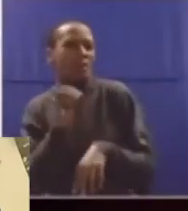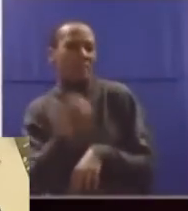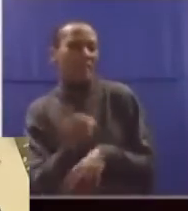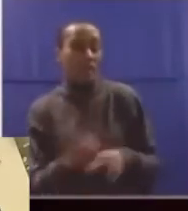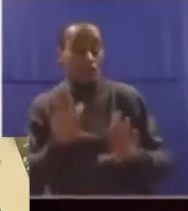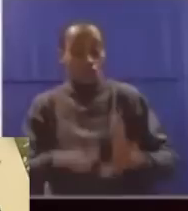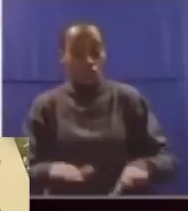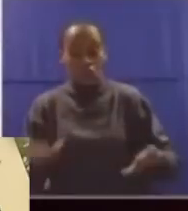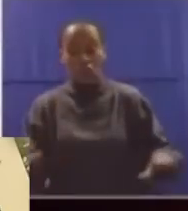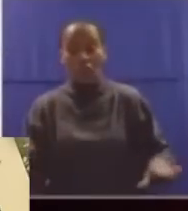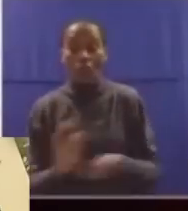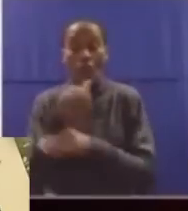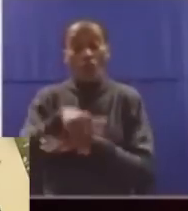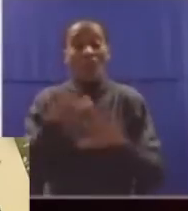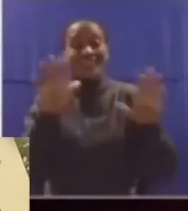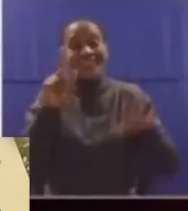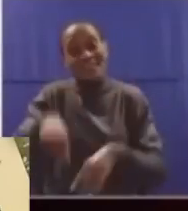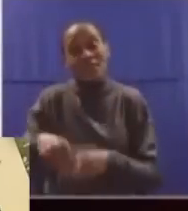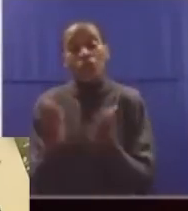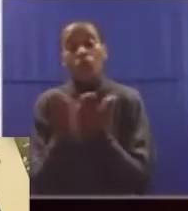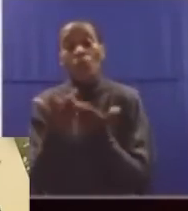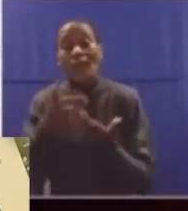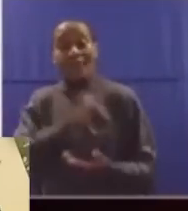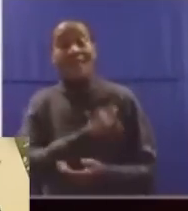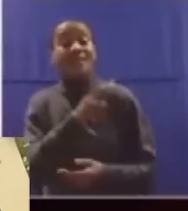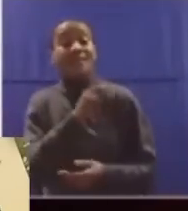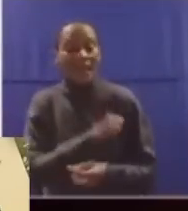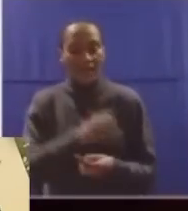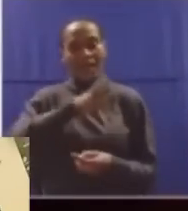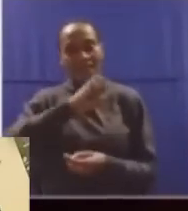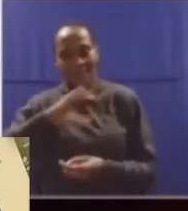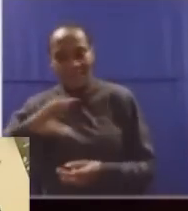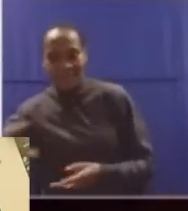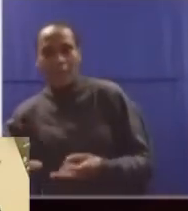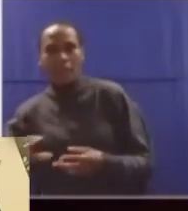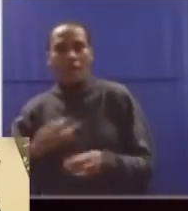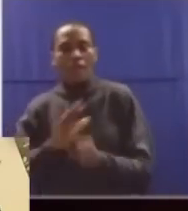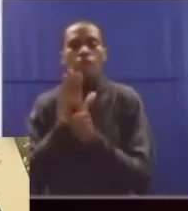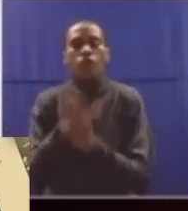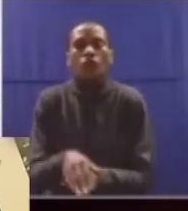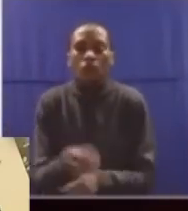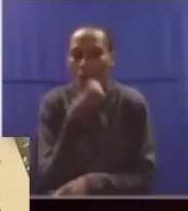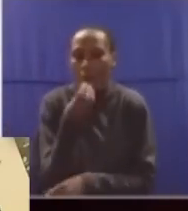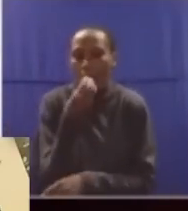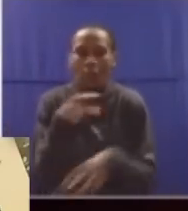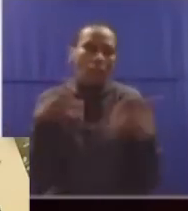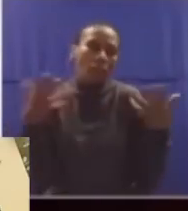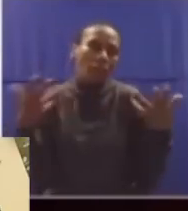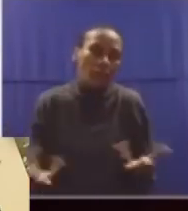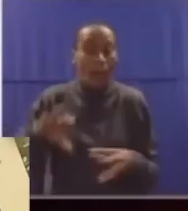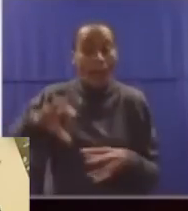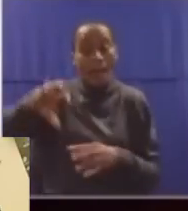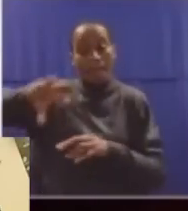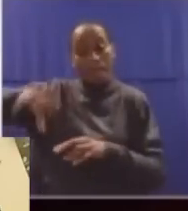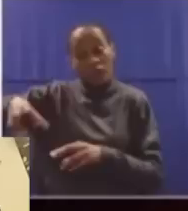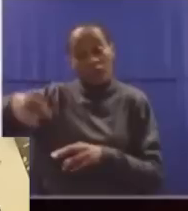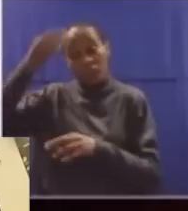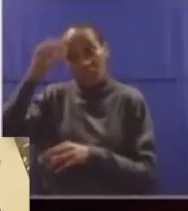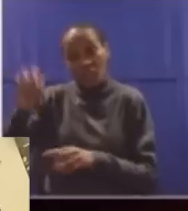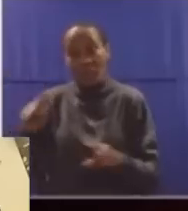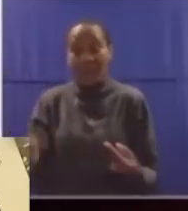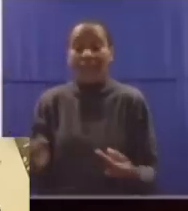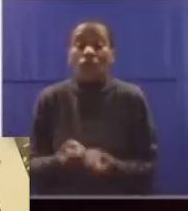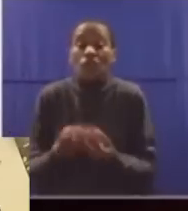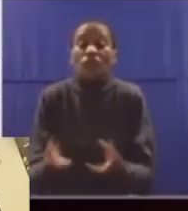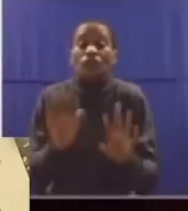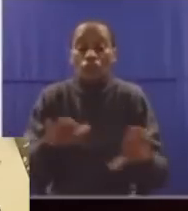Learners at more than 10,000 schools in KZN and the Eastern Cape were forced to go hungry when the provincial departments failed to ensure provision of